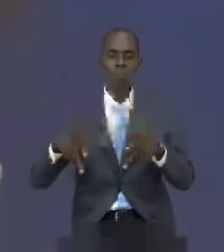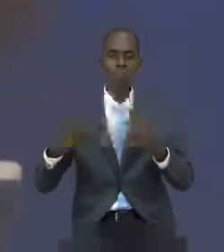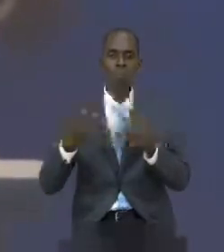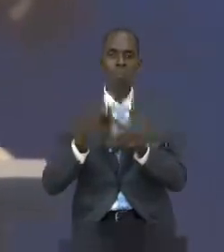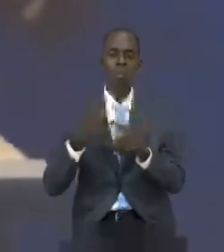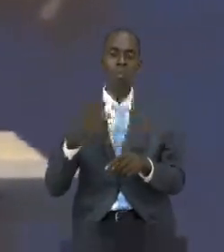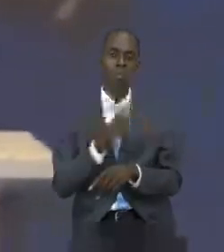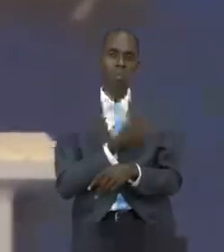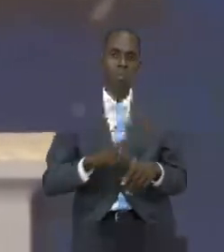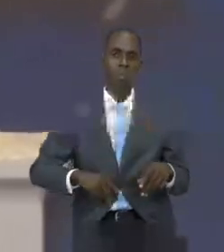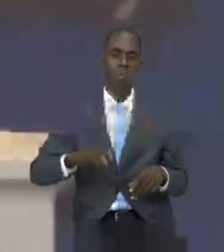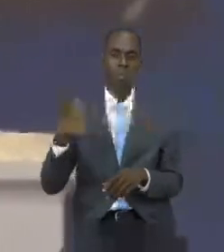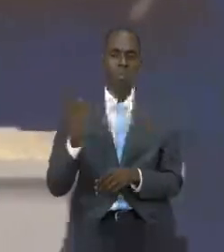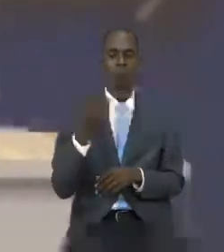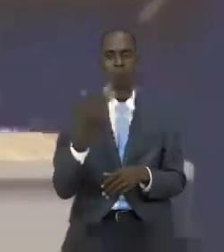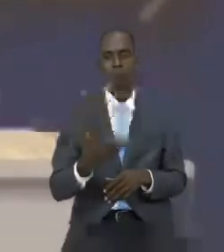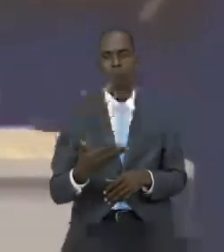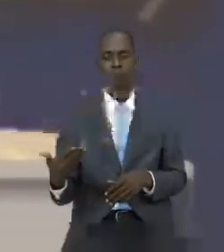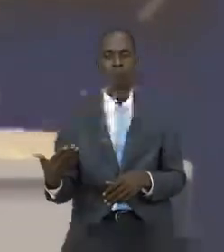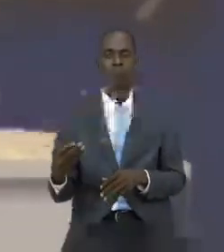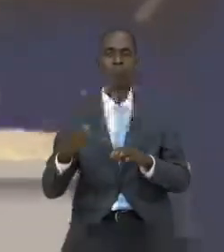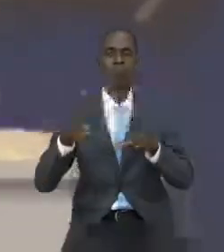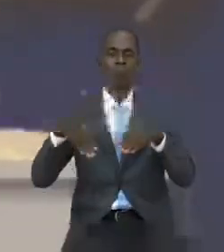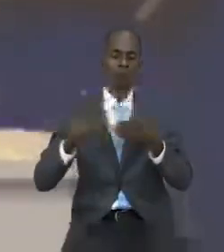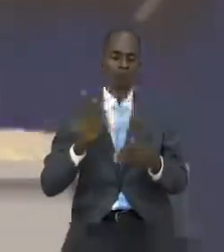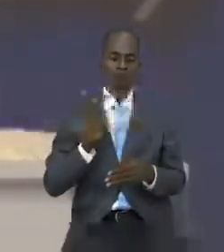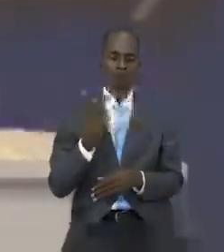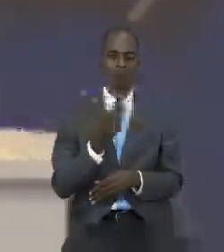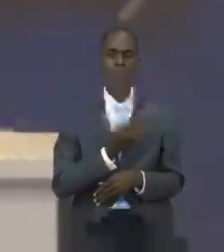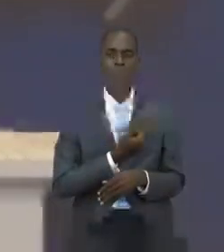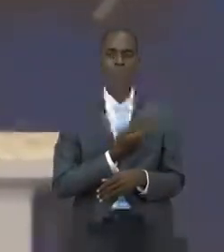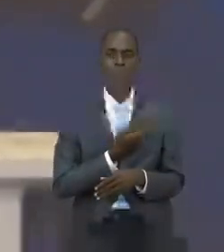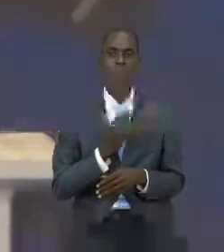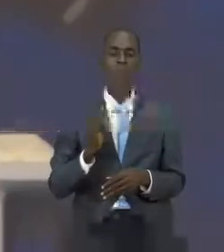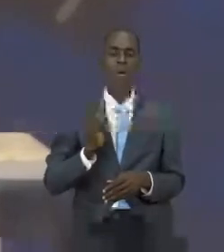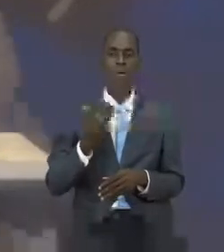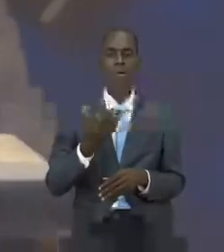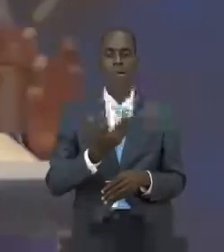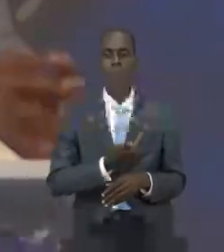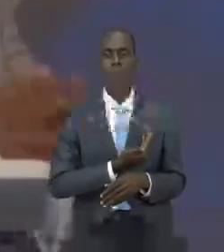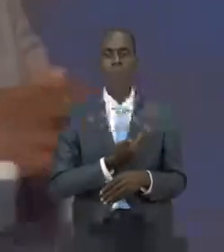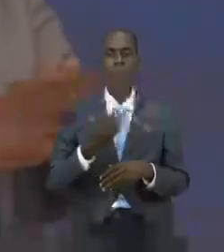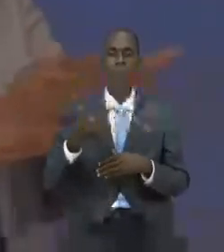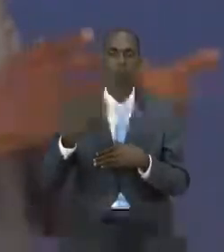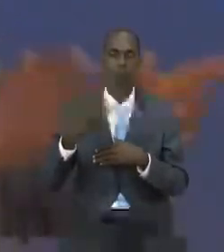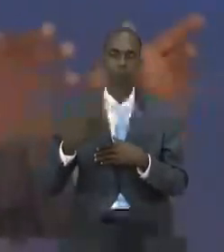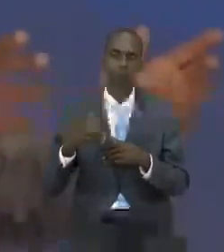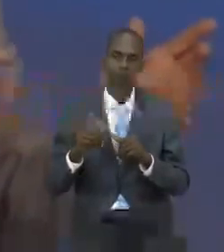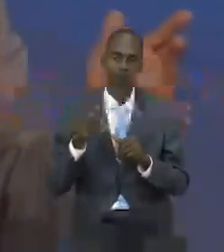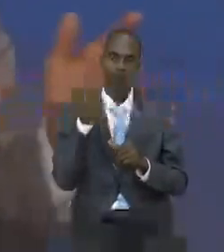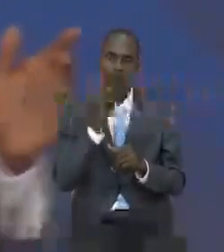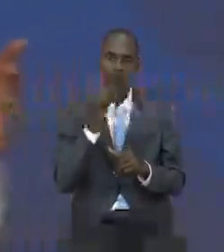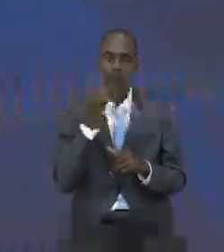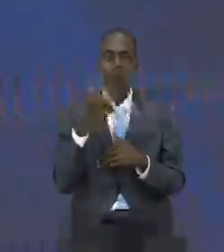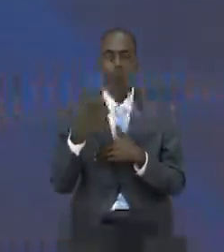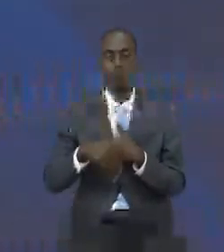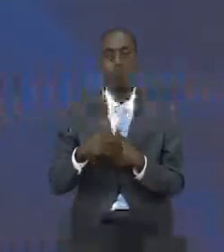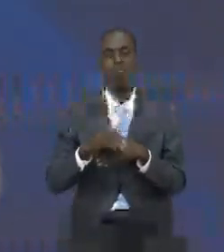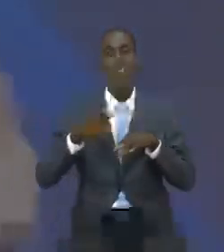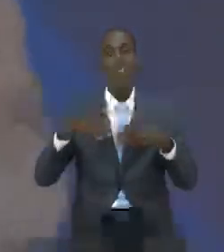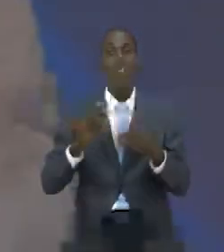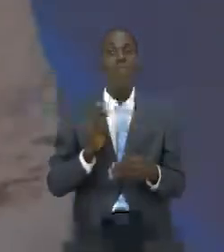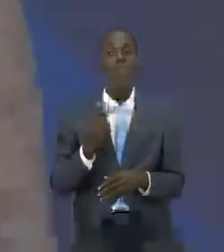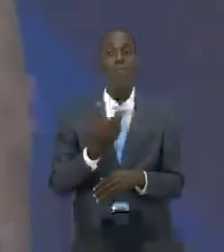king's resources, give us our daily bread. It says, give us